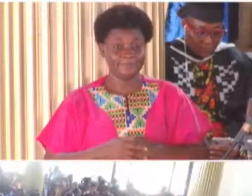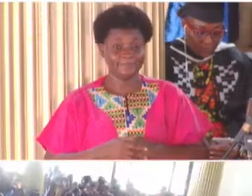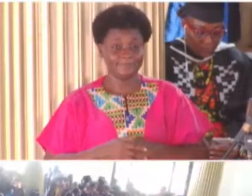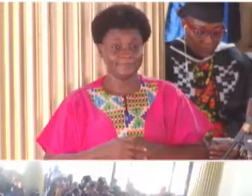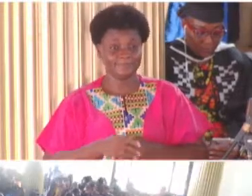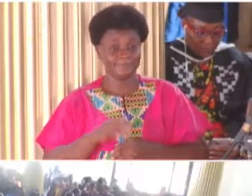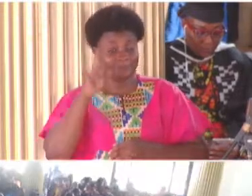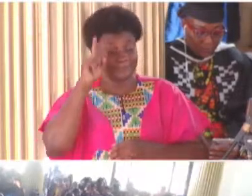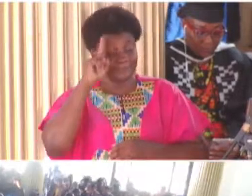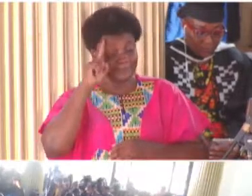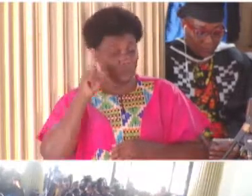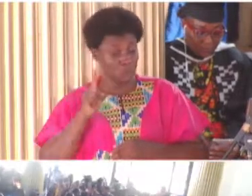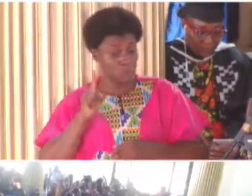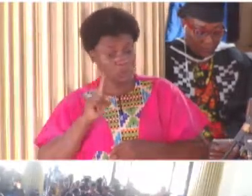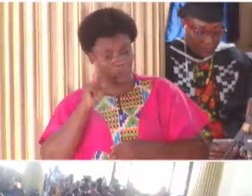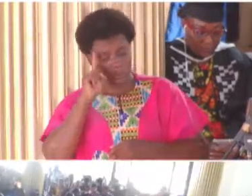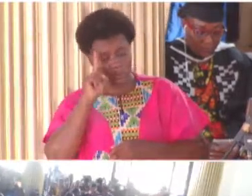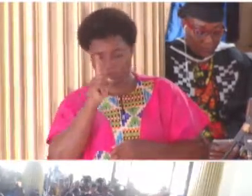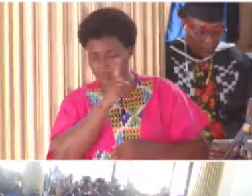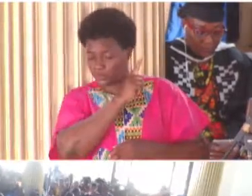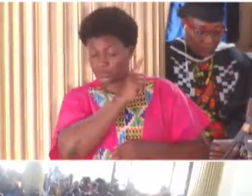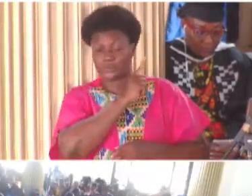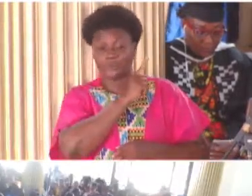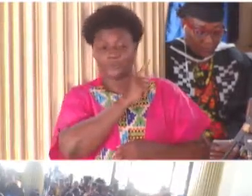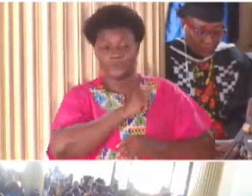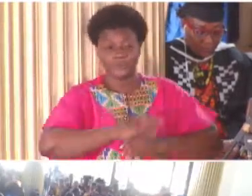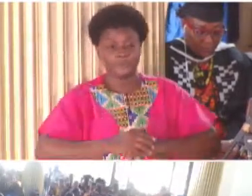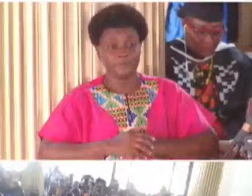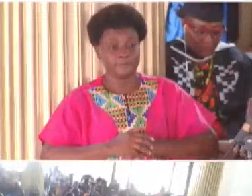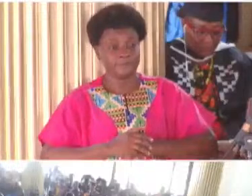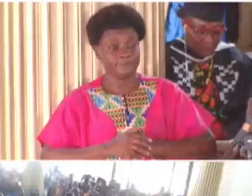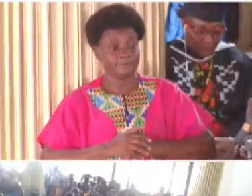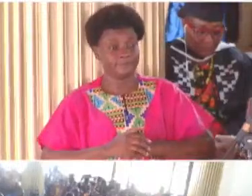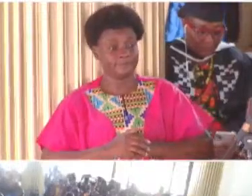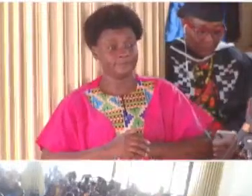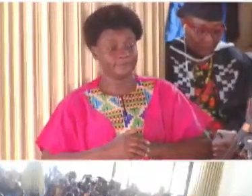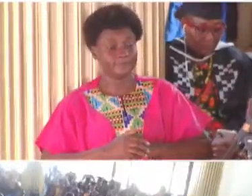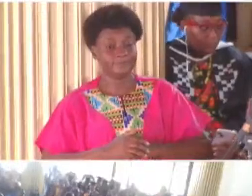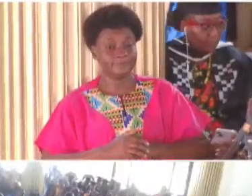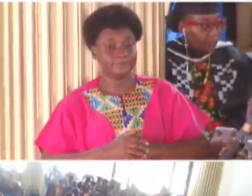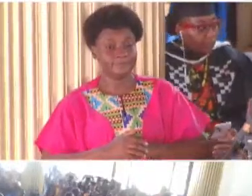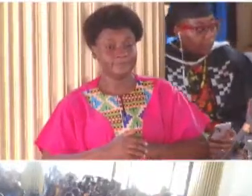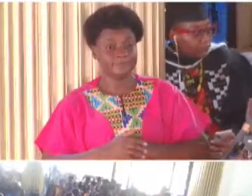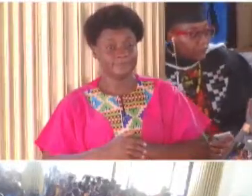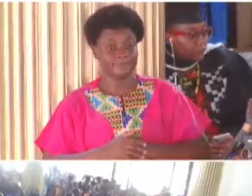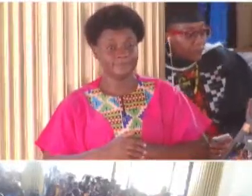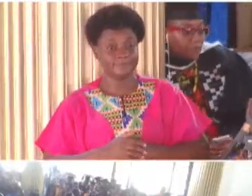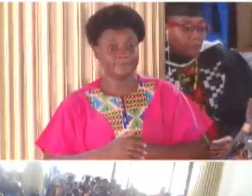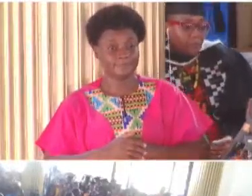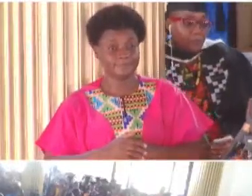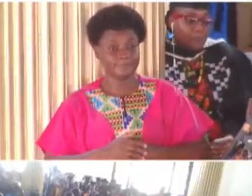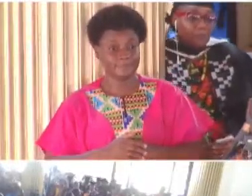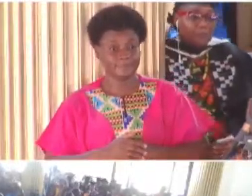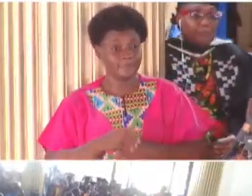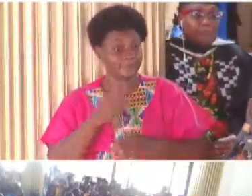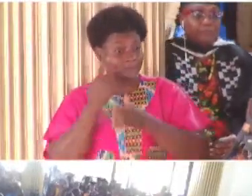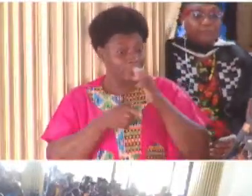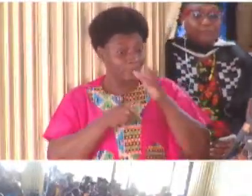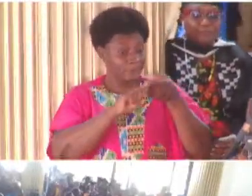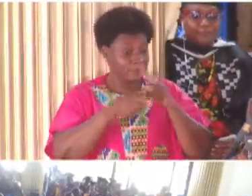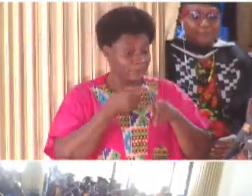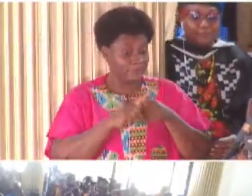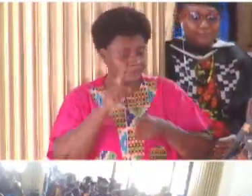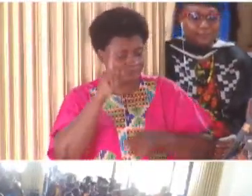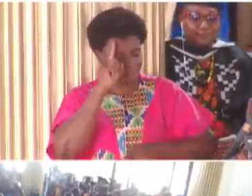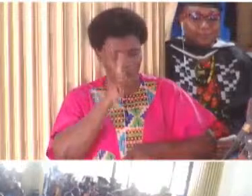Kindly place the tassels to your left of the cup, to the left of the cup. Check whether your friend zone is properly